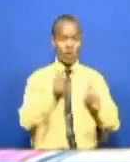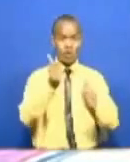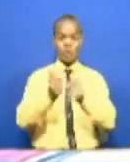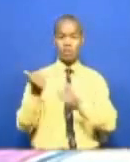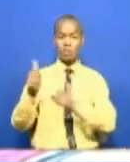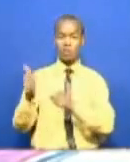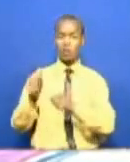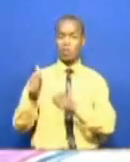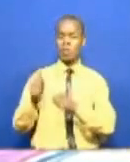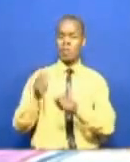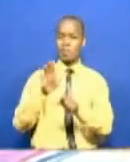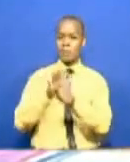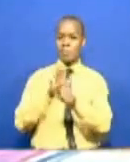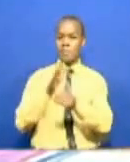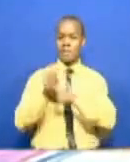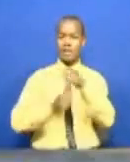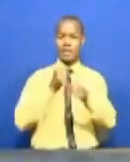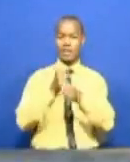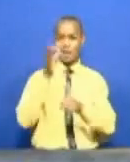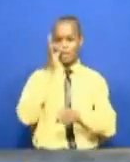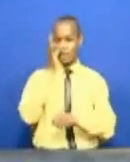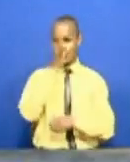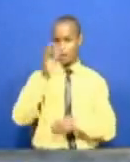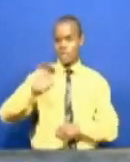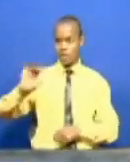for years in Mweiga, Nyeri County.